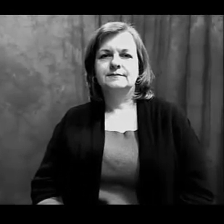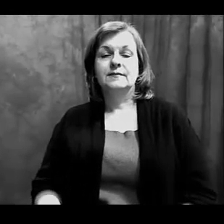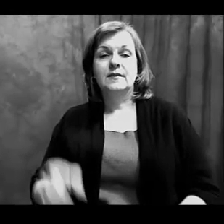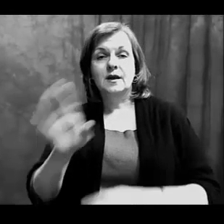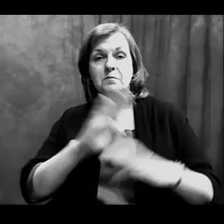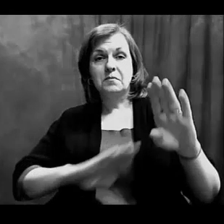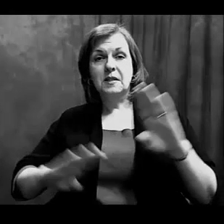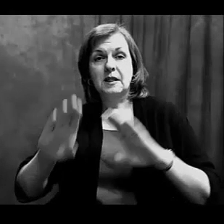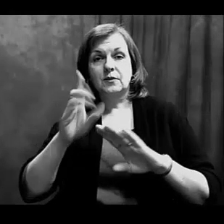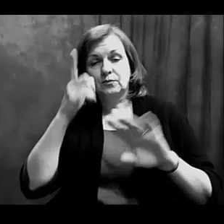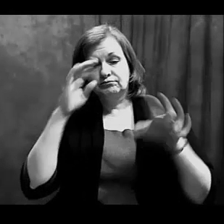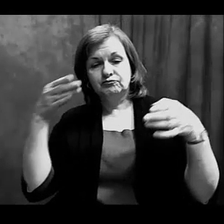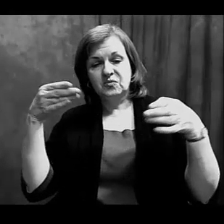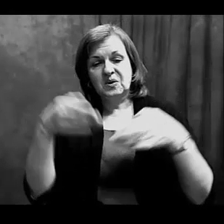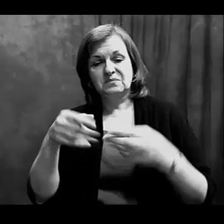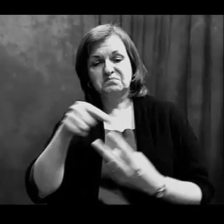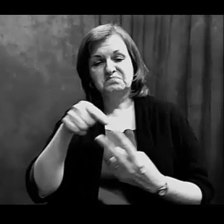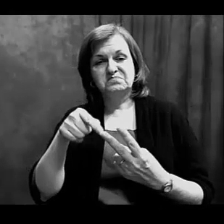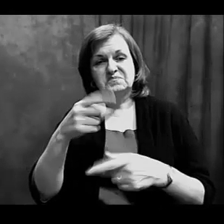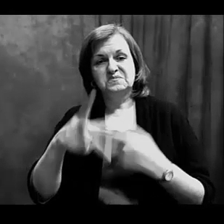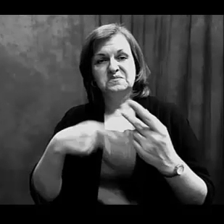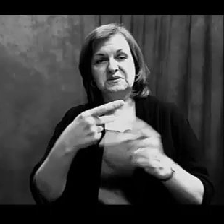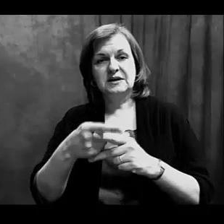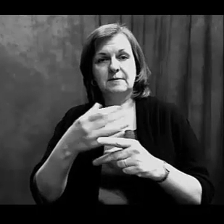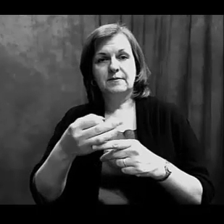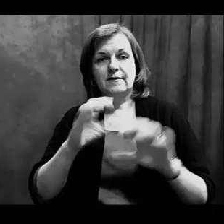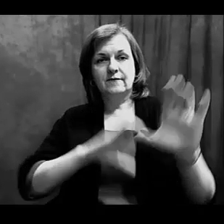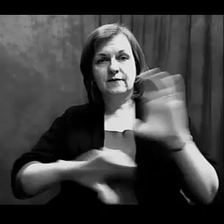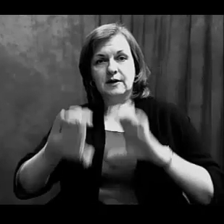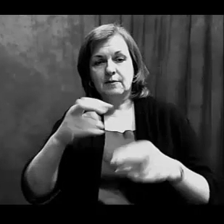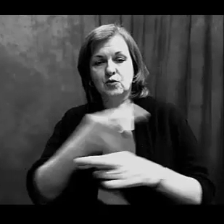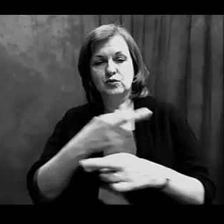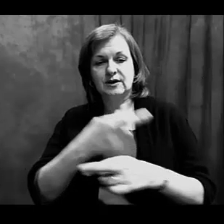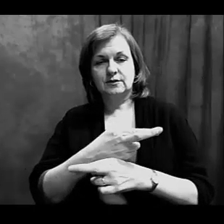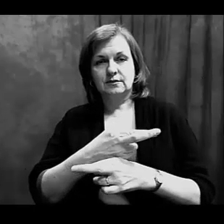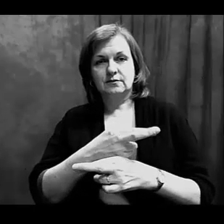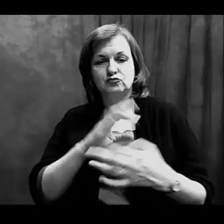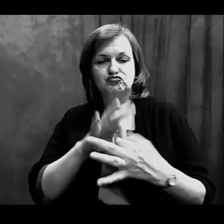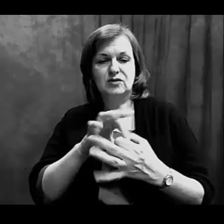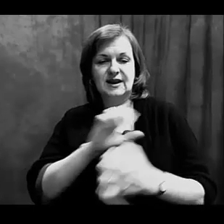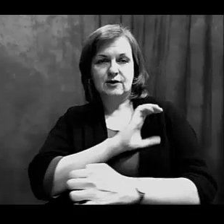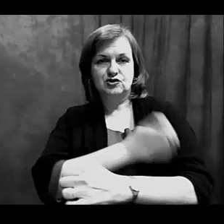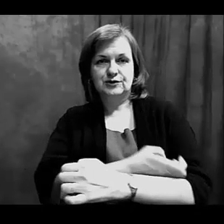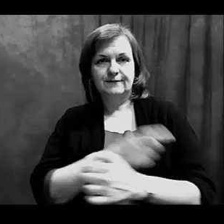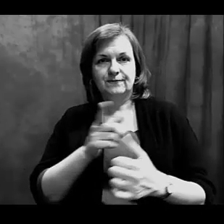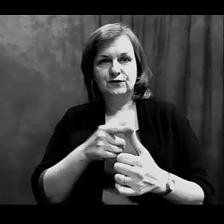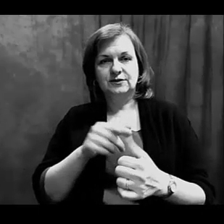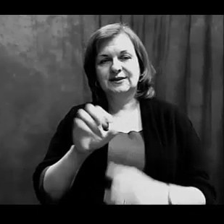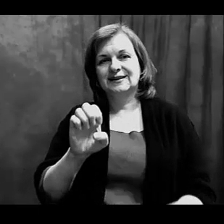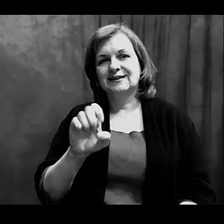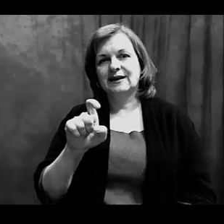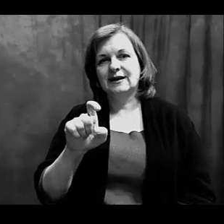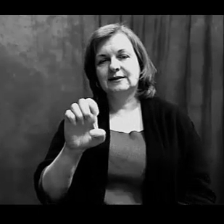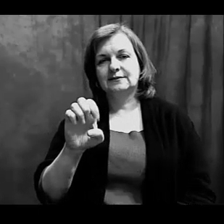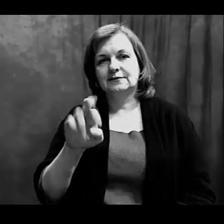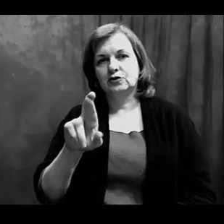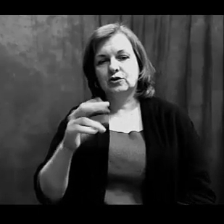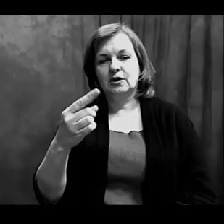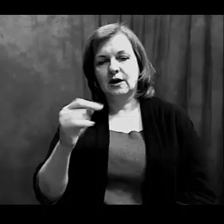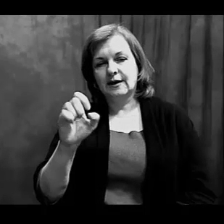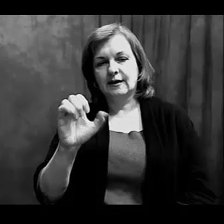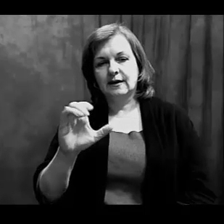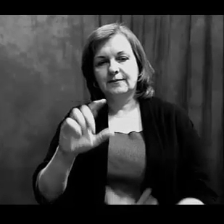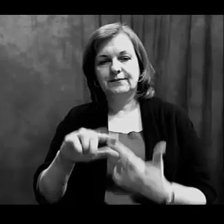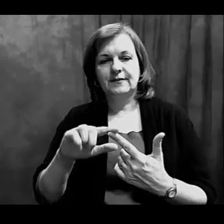In biology, we primarily focus on two major types of chemical reactions when we are talking about energy. One is